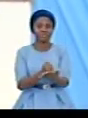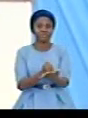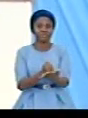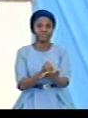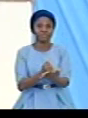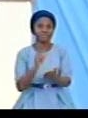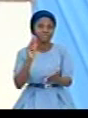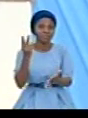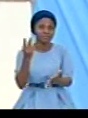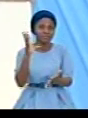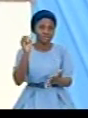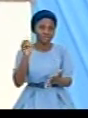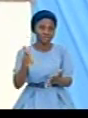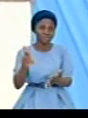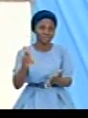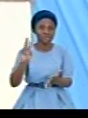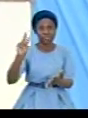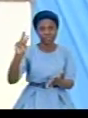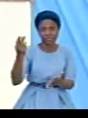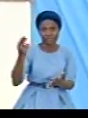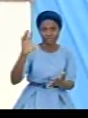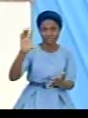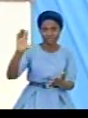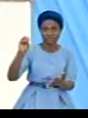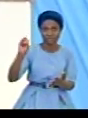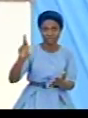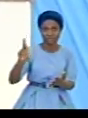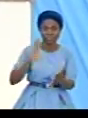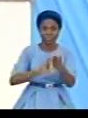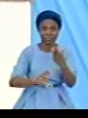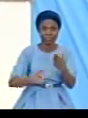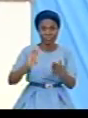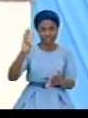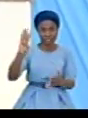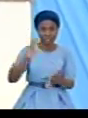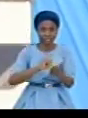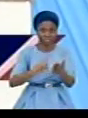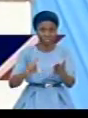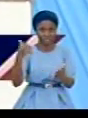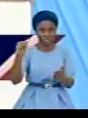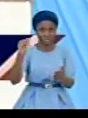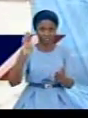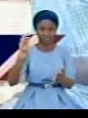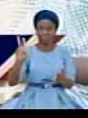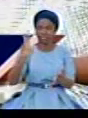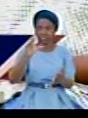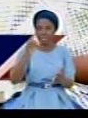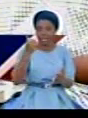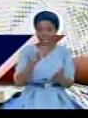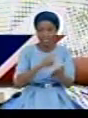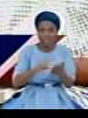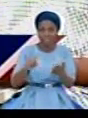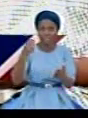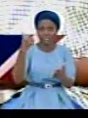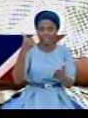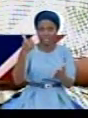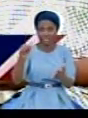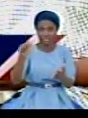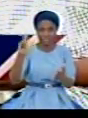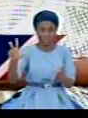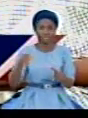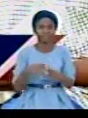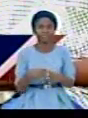4. 2 Corinthians chapter 4, verse 13. We, having the same spirit